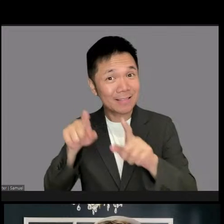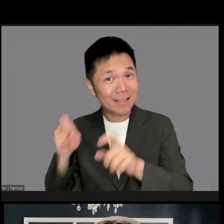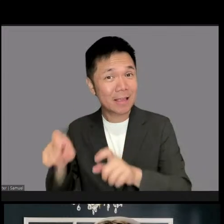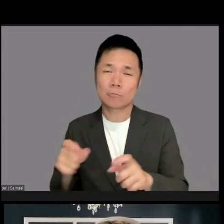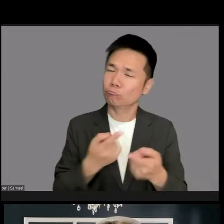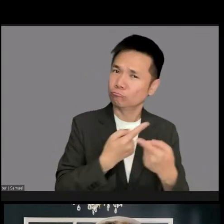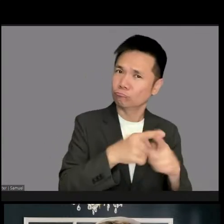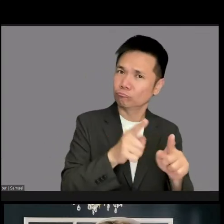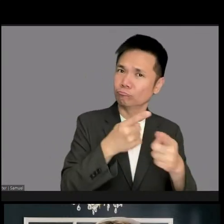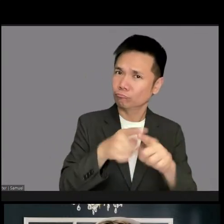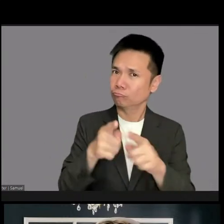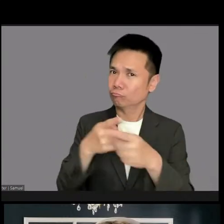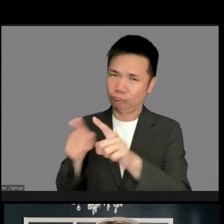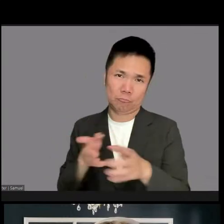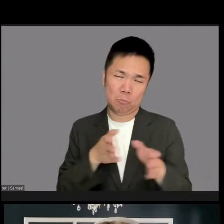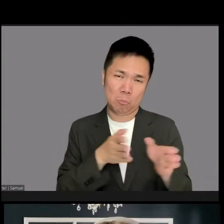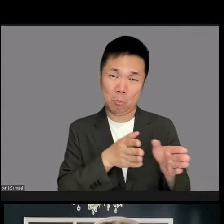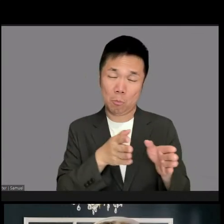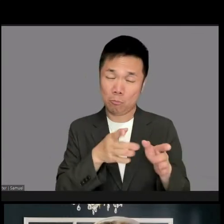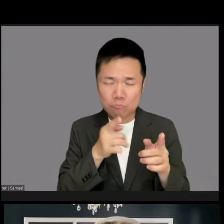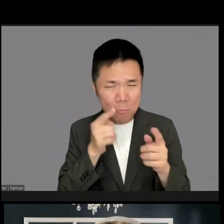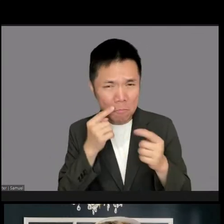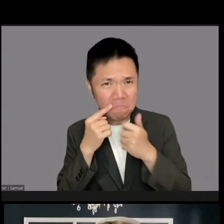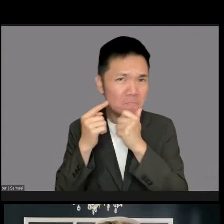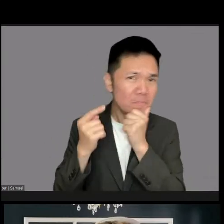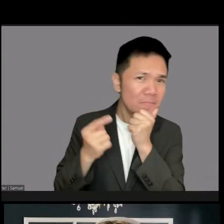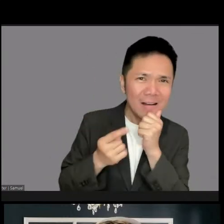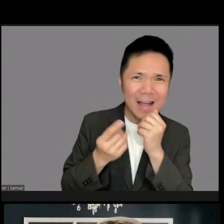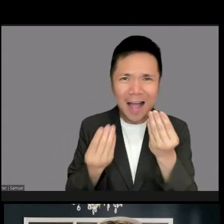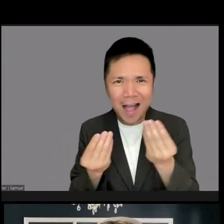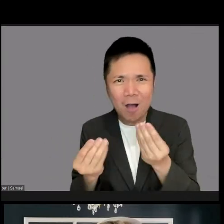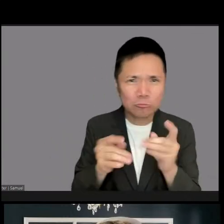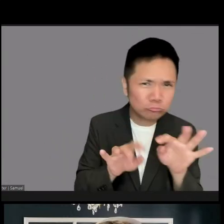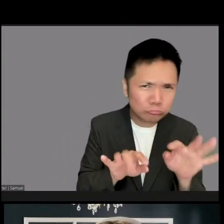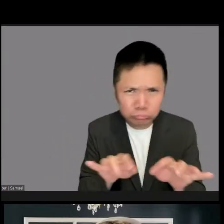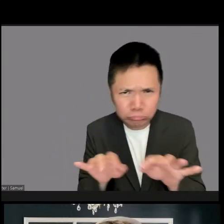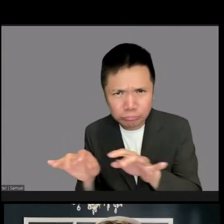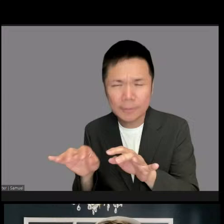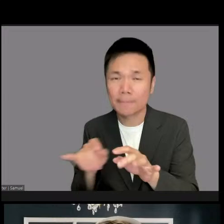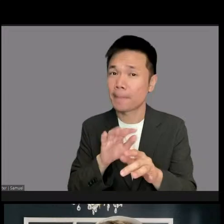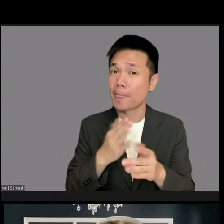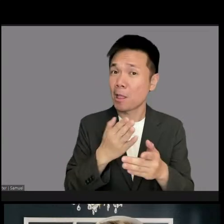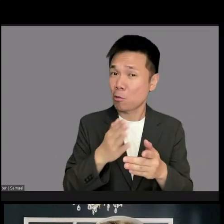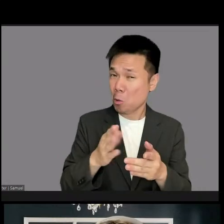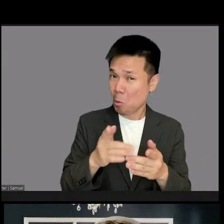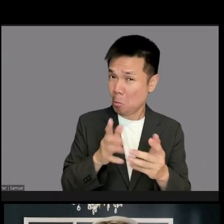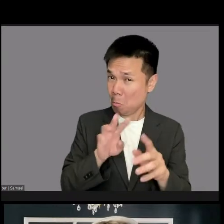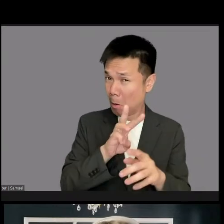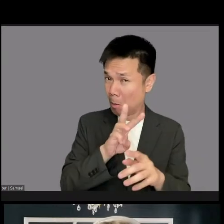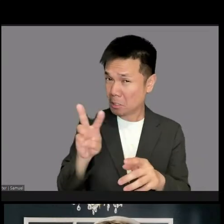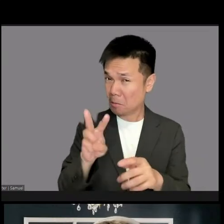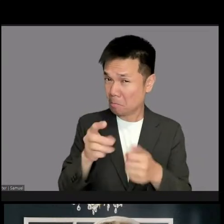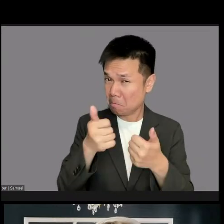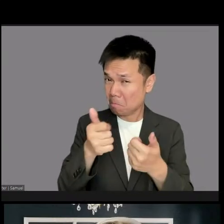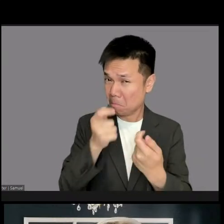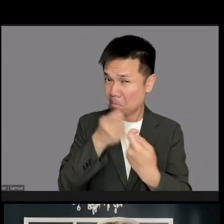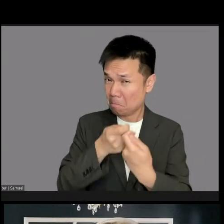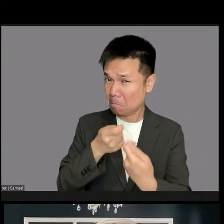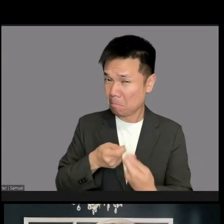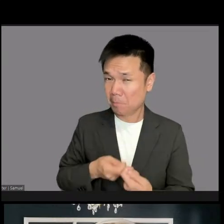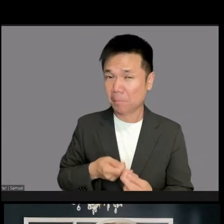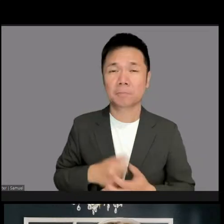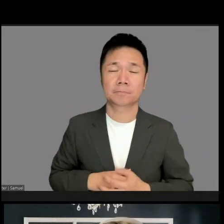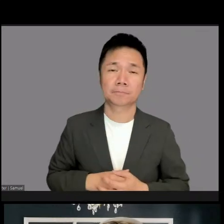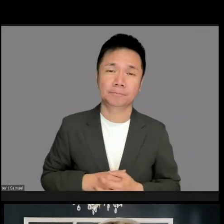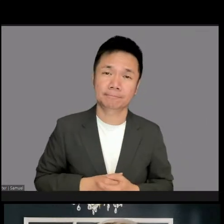that people with motor disabilities might want to use your website, and that your website still functions appropriately no matter how someone is choosing to